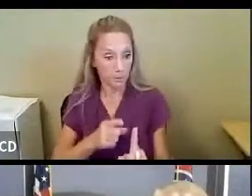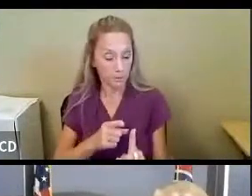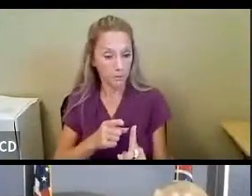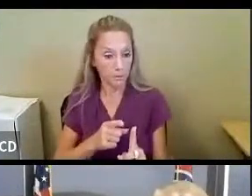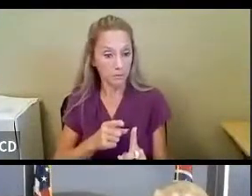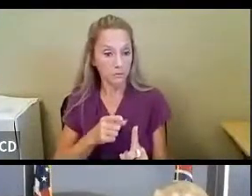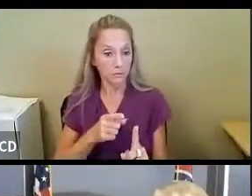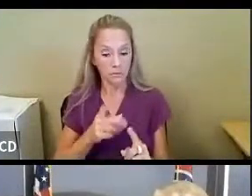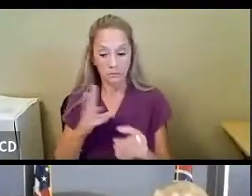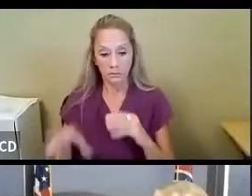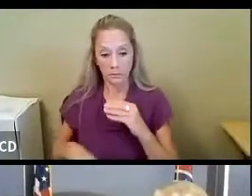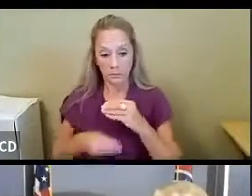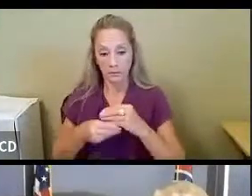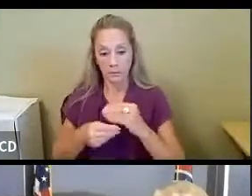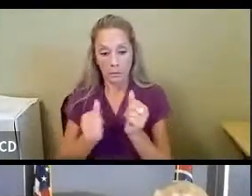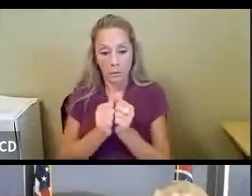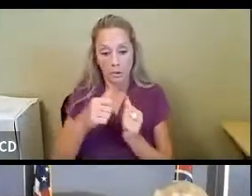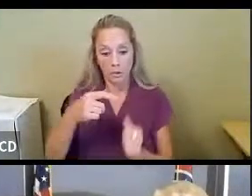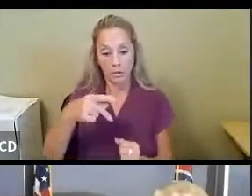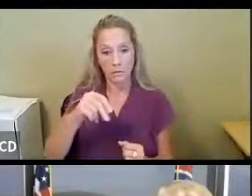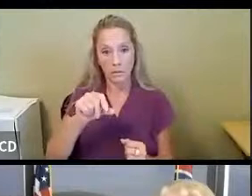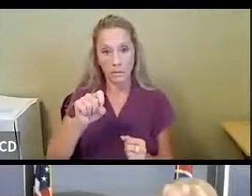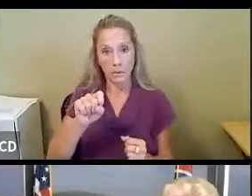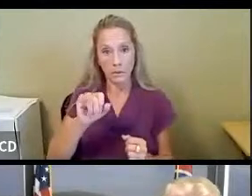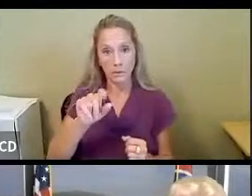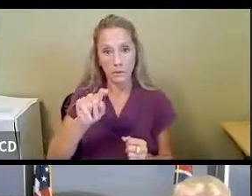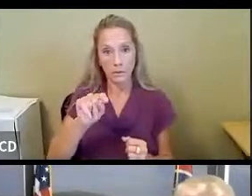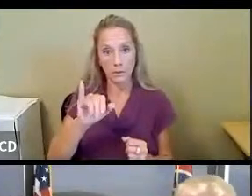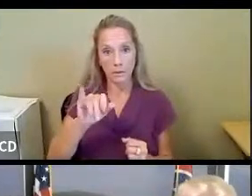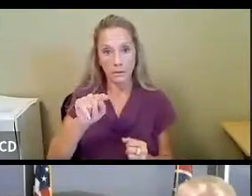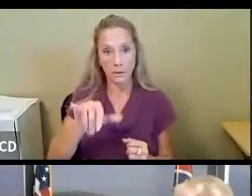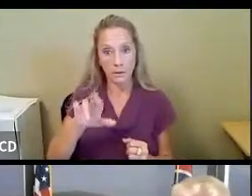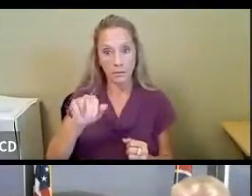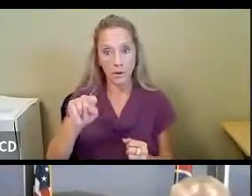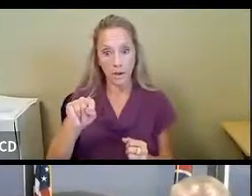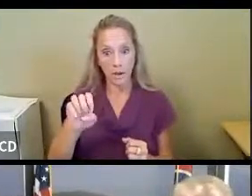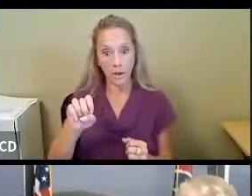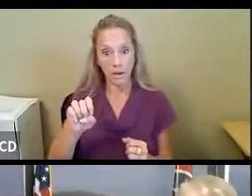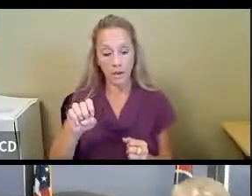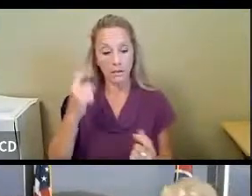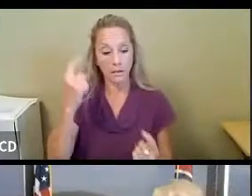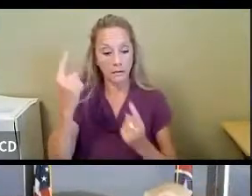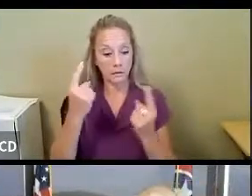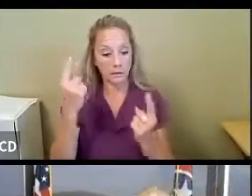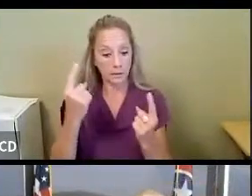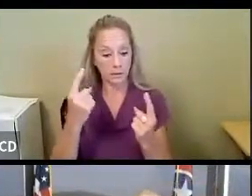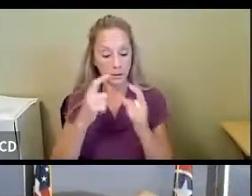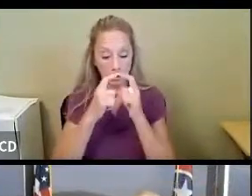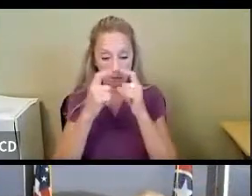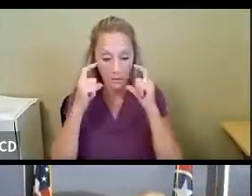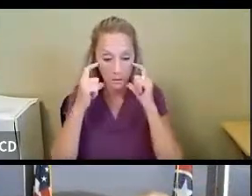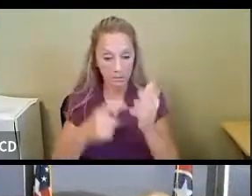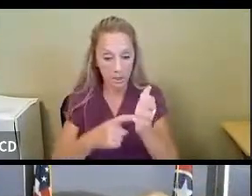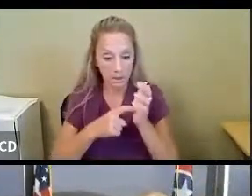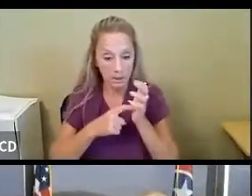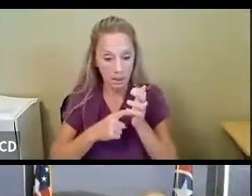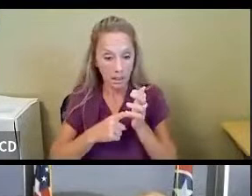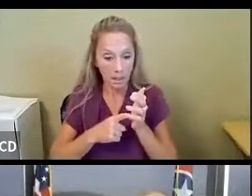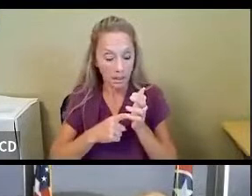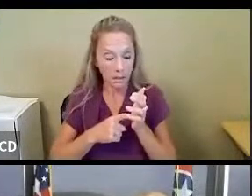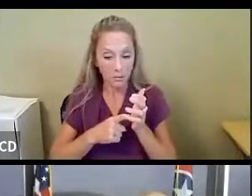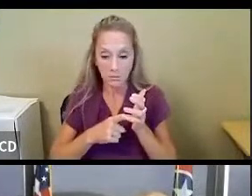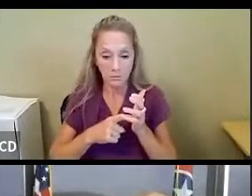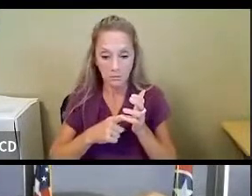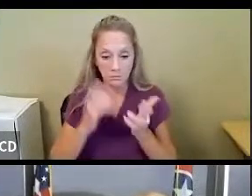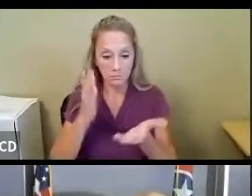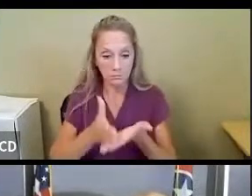piece of that, to consider when we would consider taking the mask mandate down within the context of the community